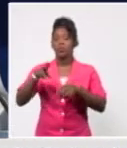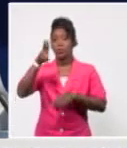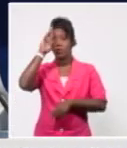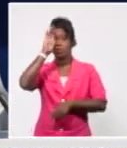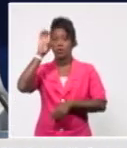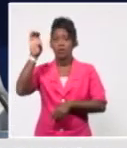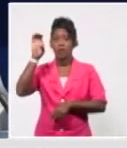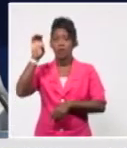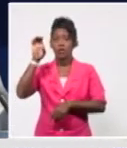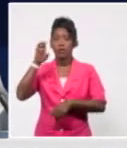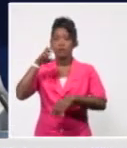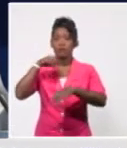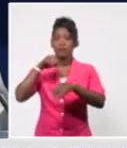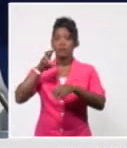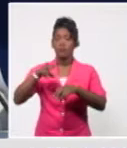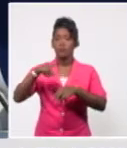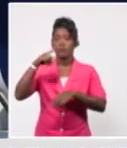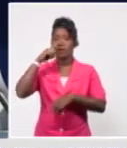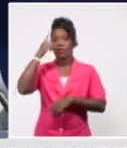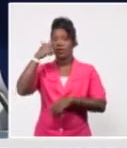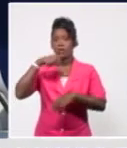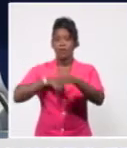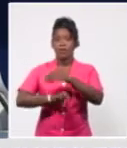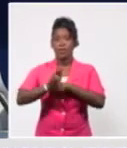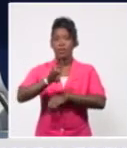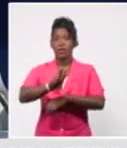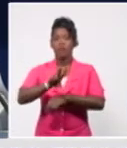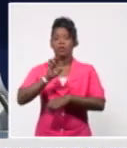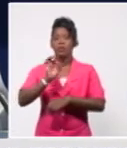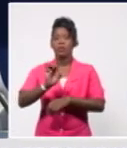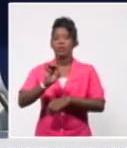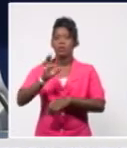458 in the Molecular Immunology Center,